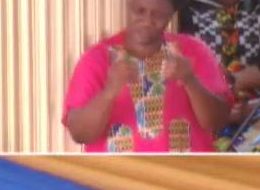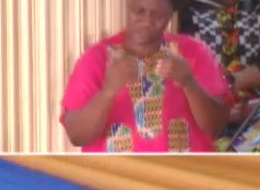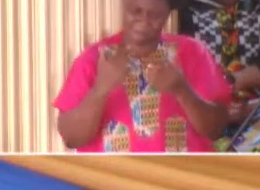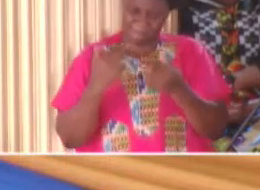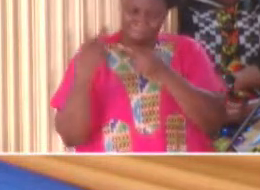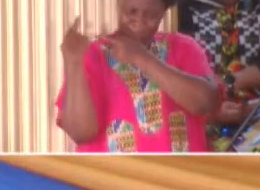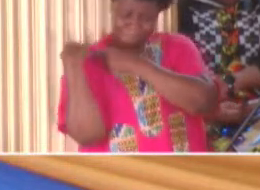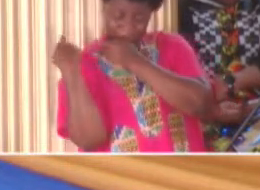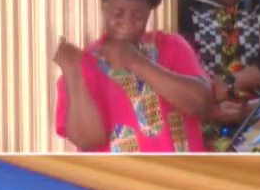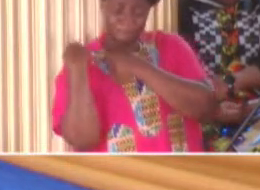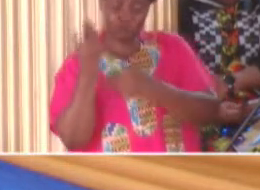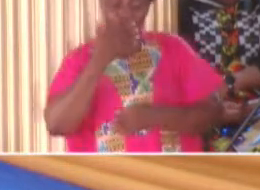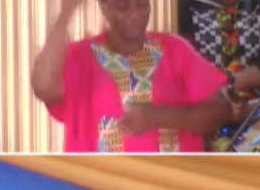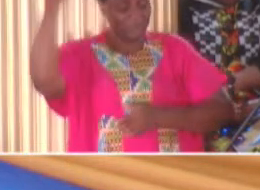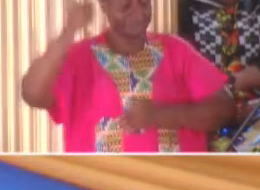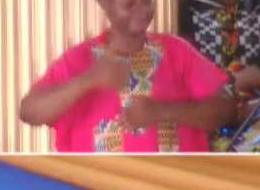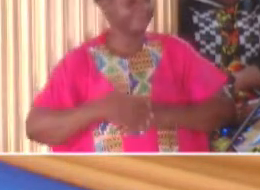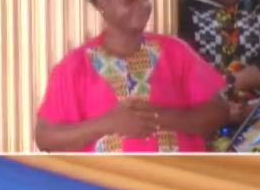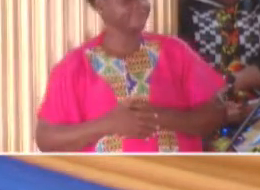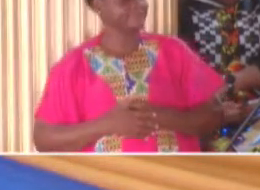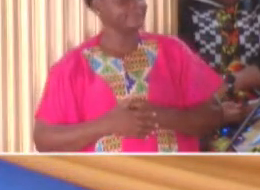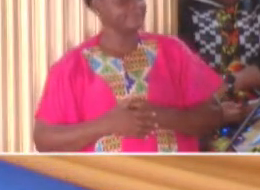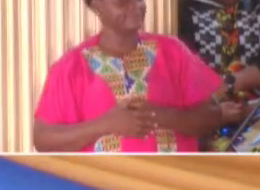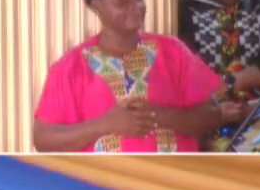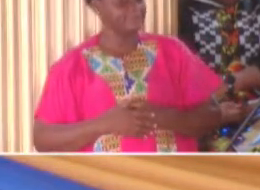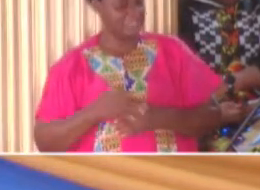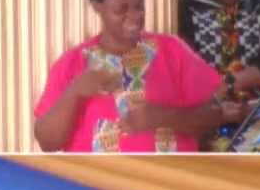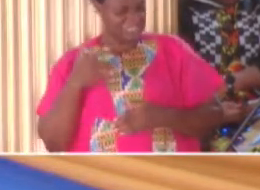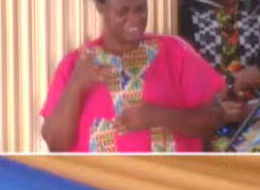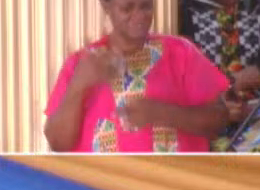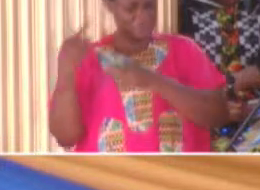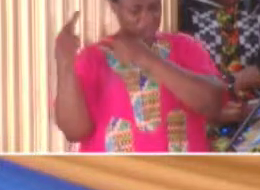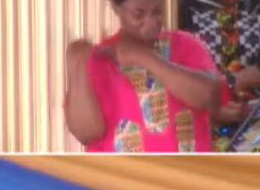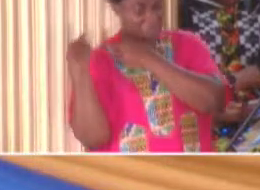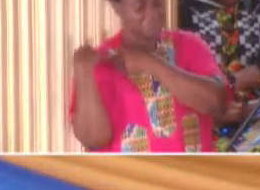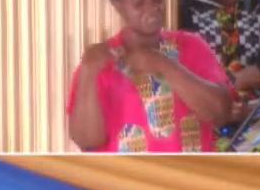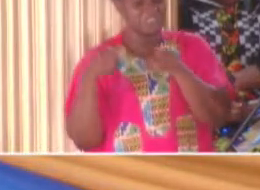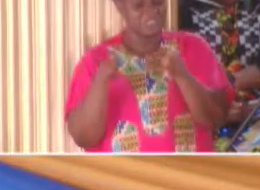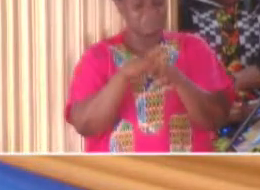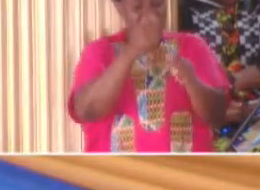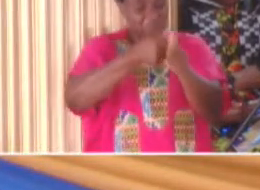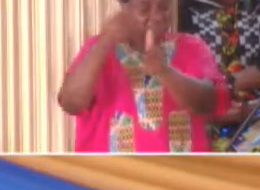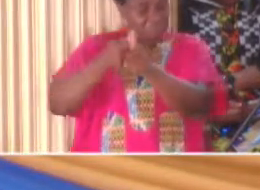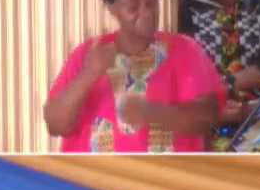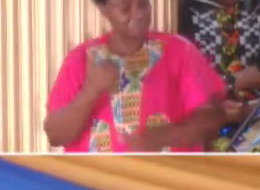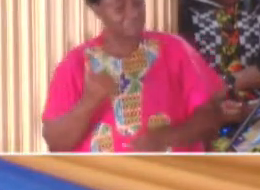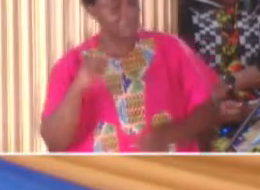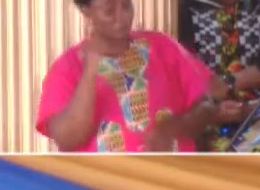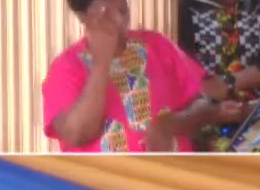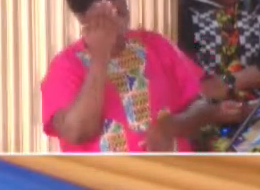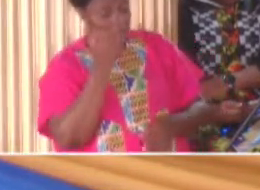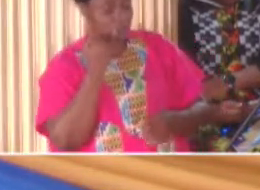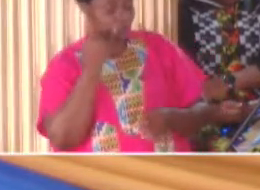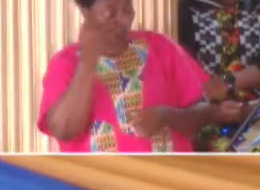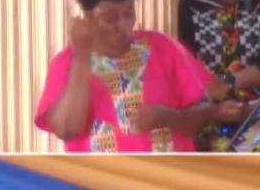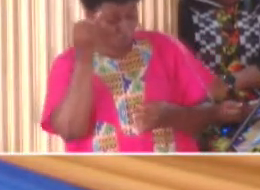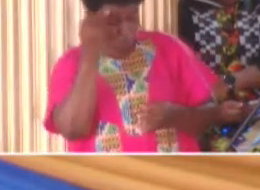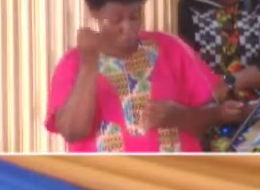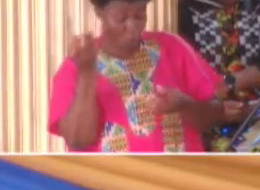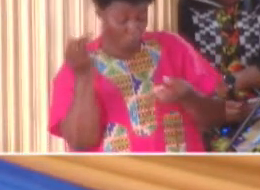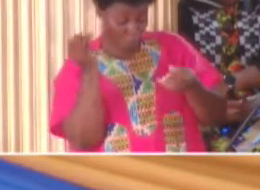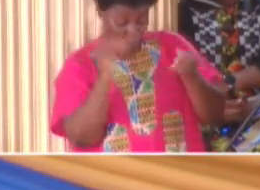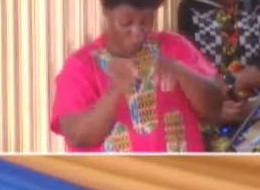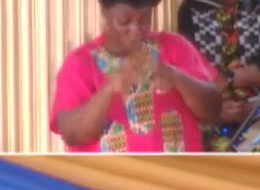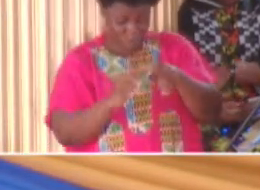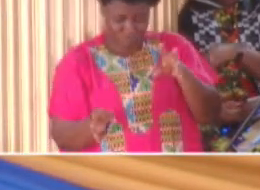to excellence and a sense of responsibility by each of you to contribute positively to your